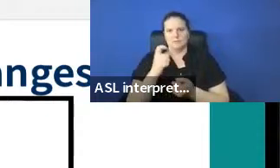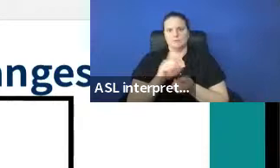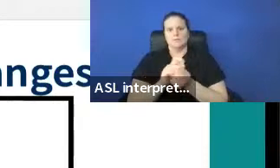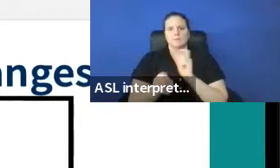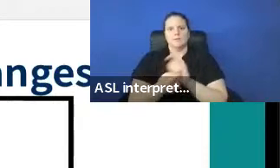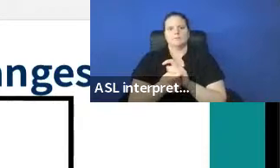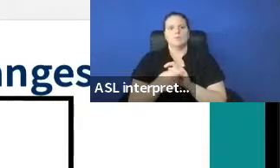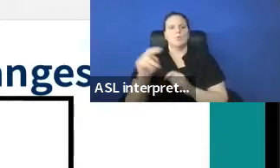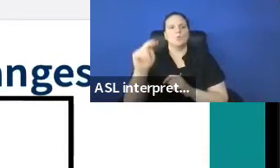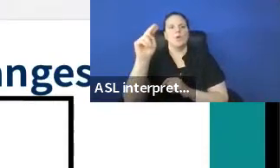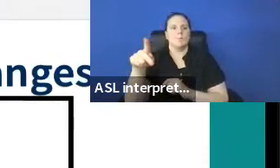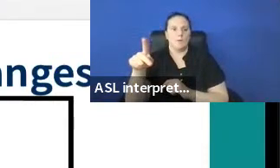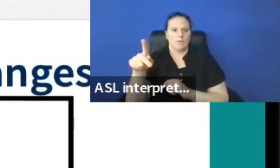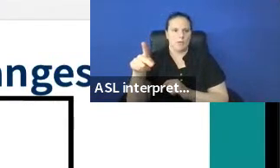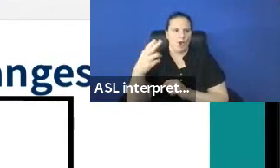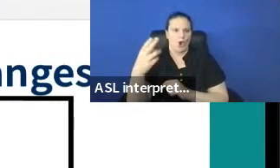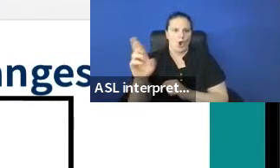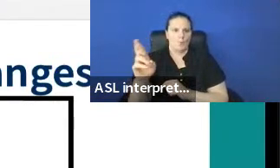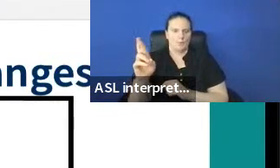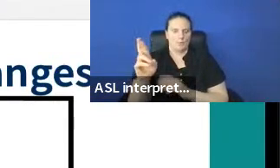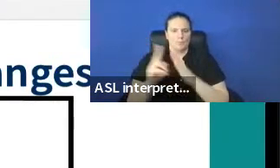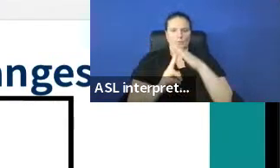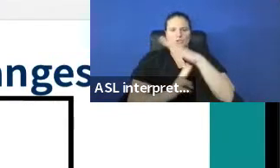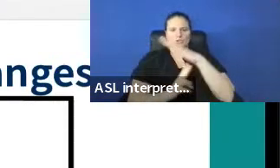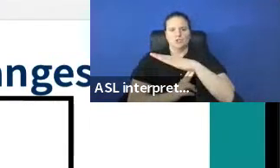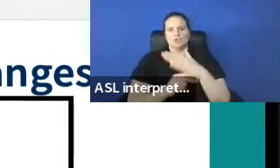Portland Harbor Bridge. The